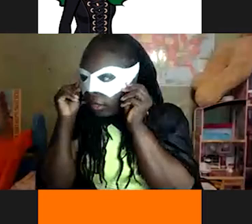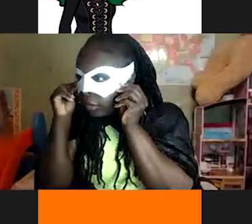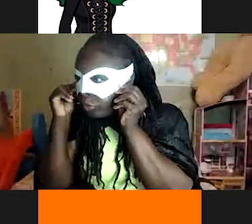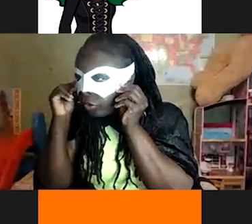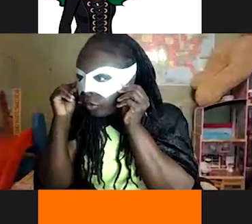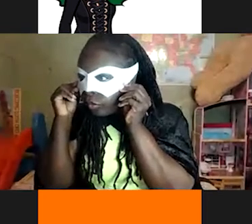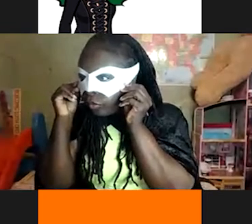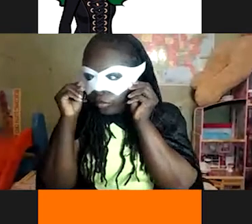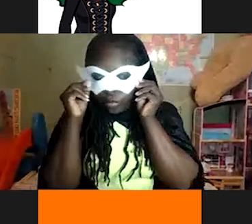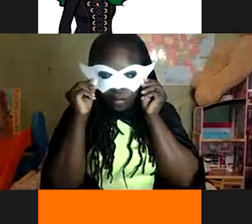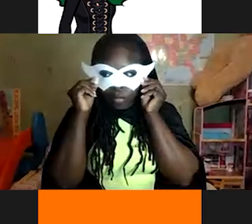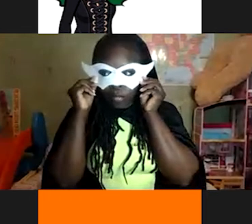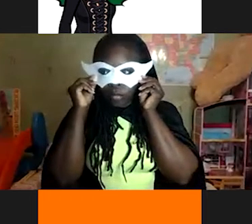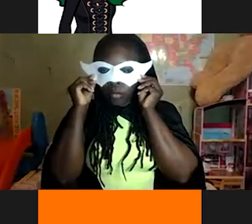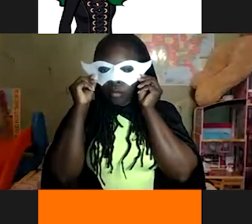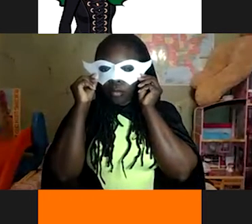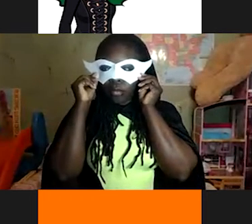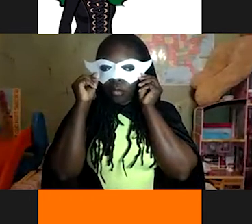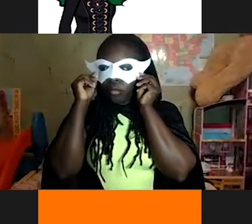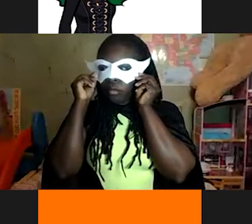Ooh. I think it looks pretty cool.